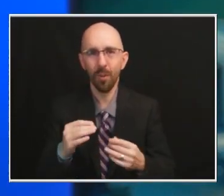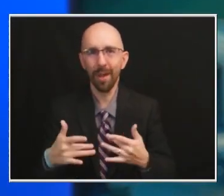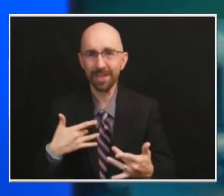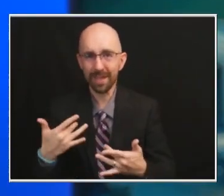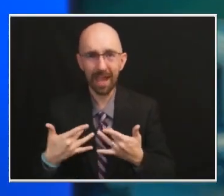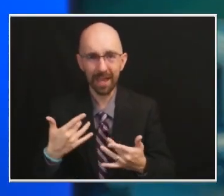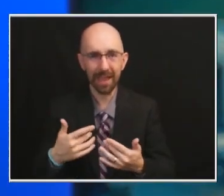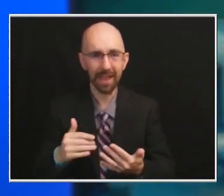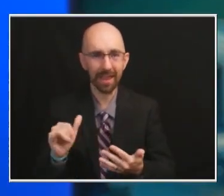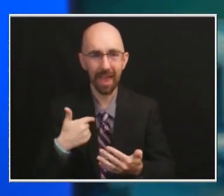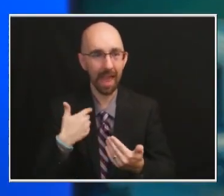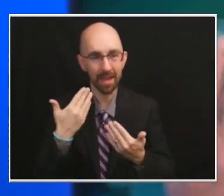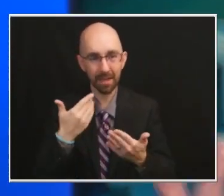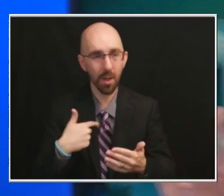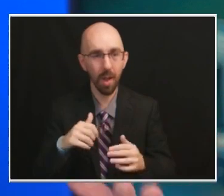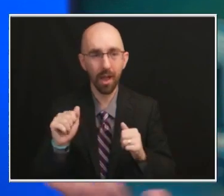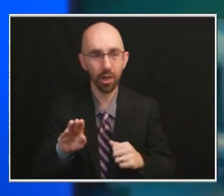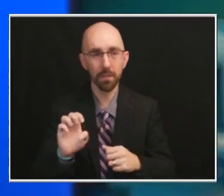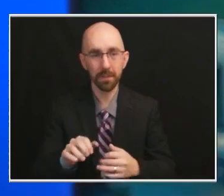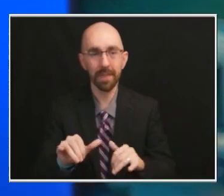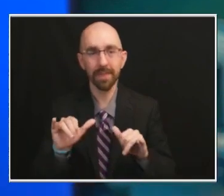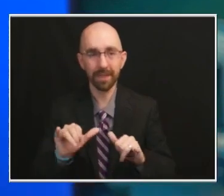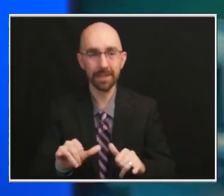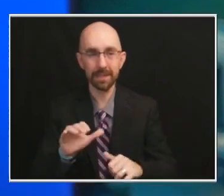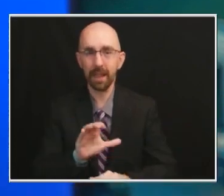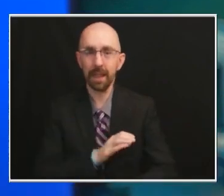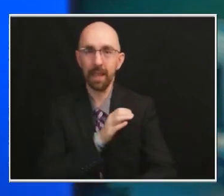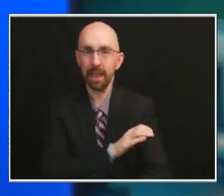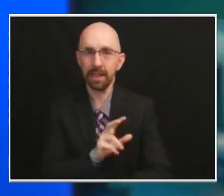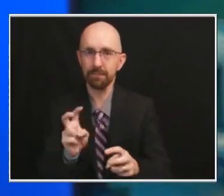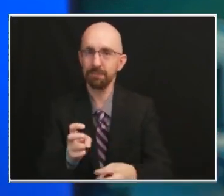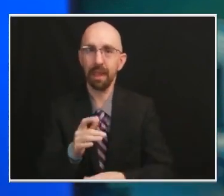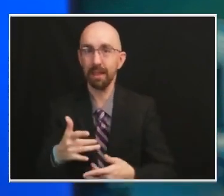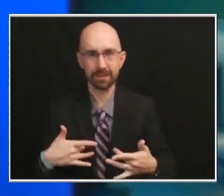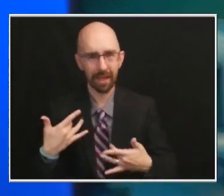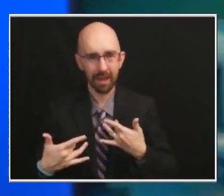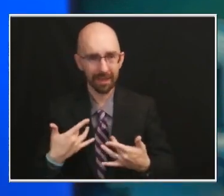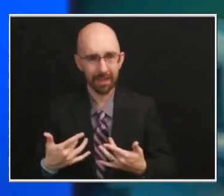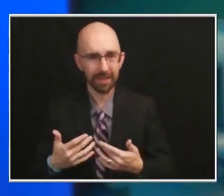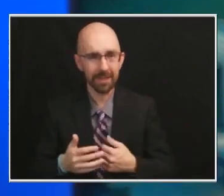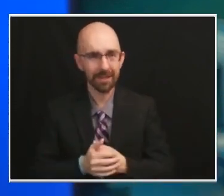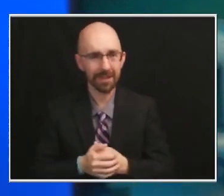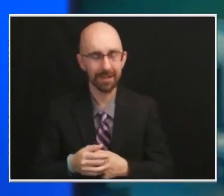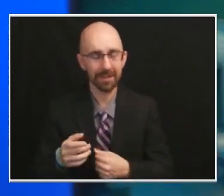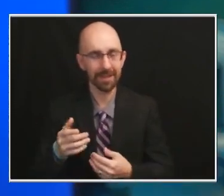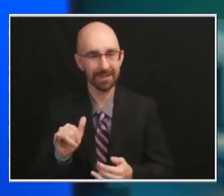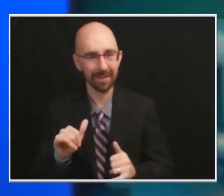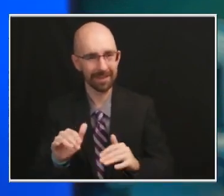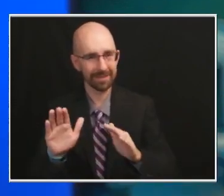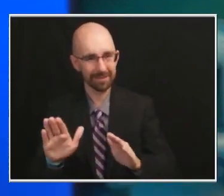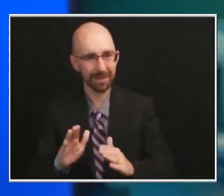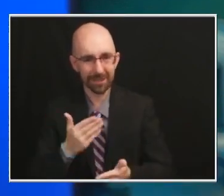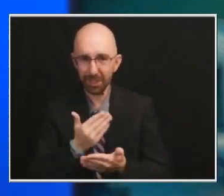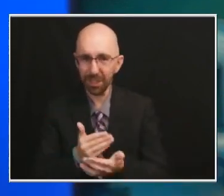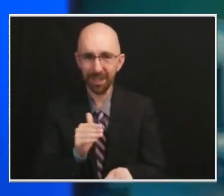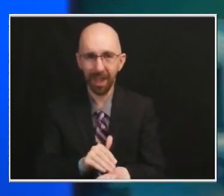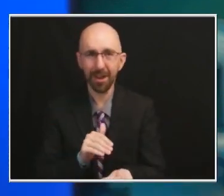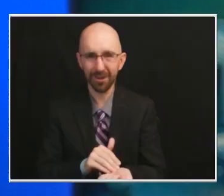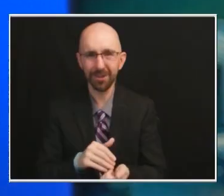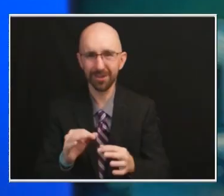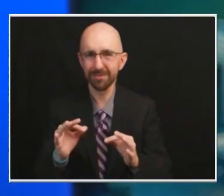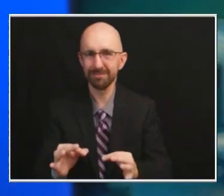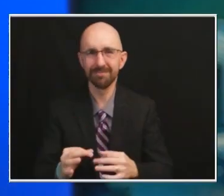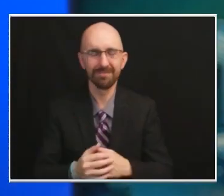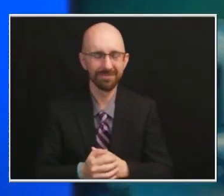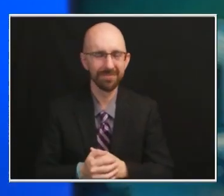did not know I could be this clinically excited. That's a superpower. That's a good doctor. Without paying. Yes. Yes. So yes,